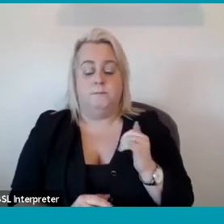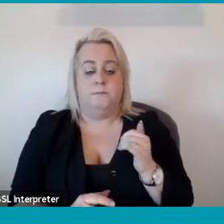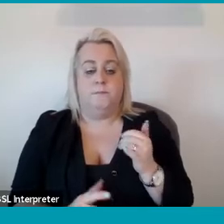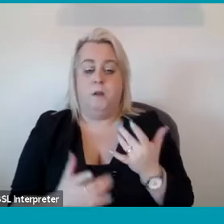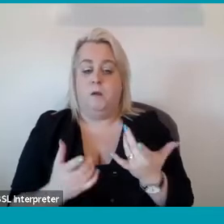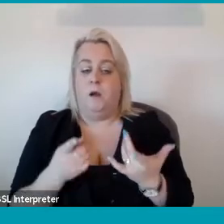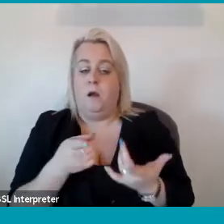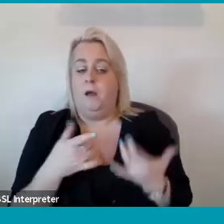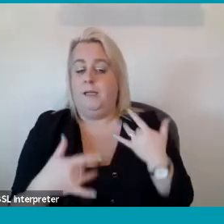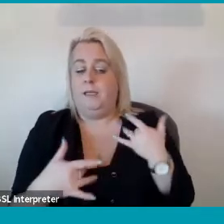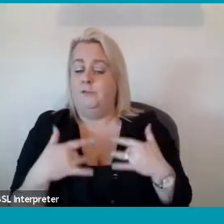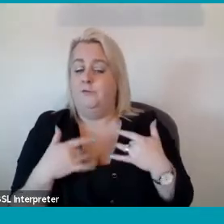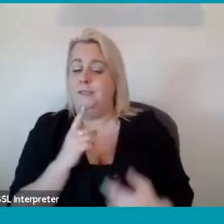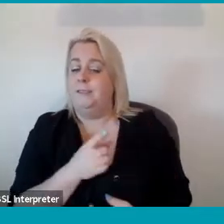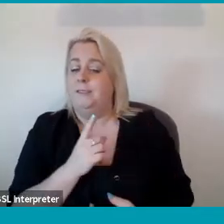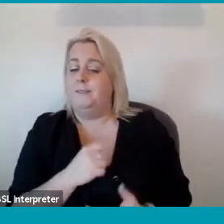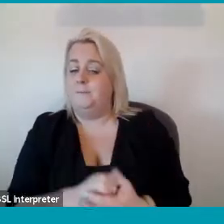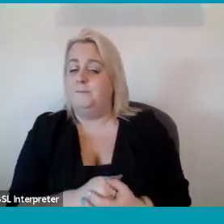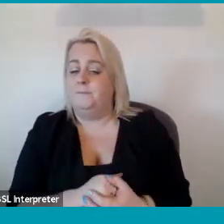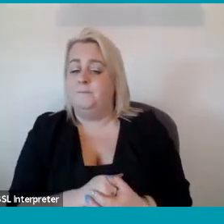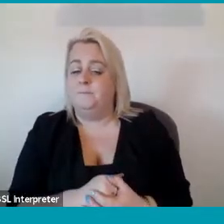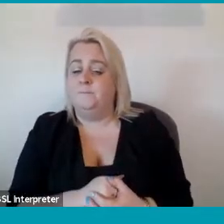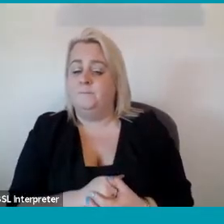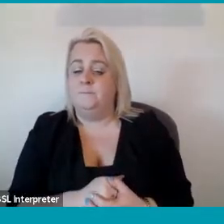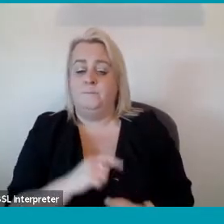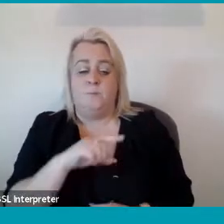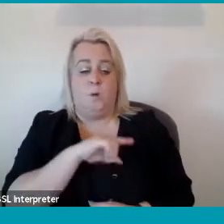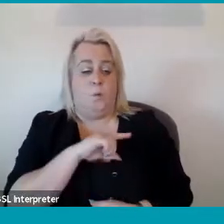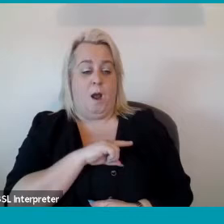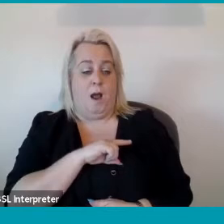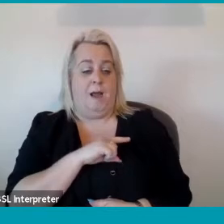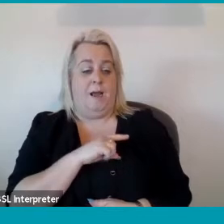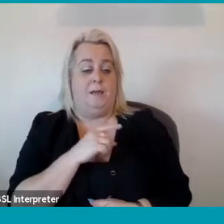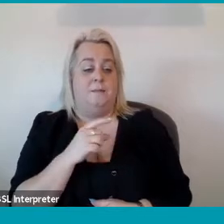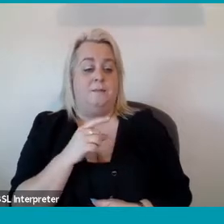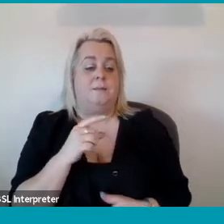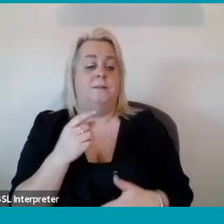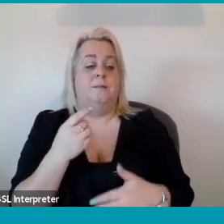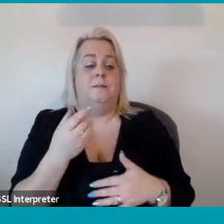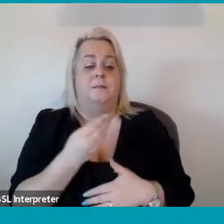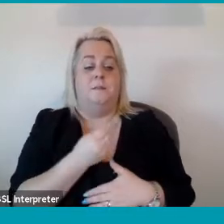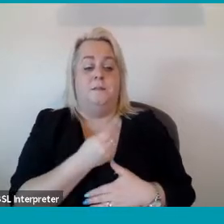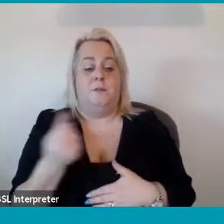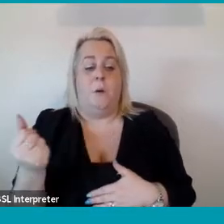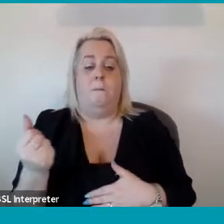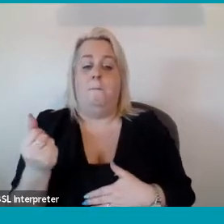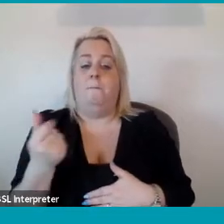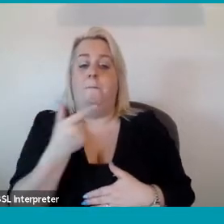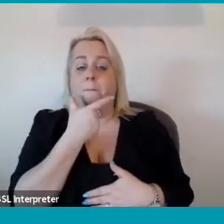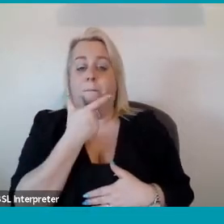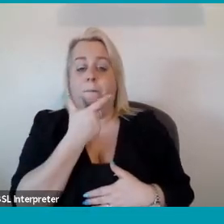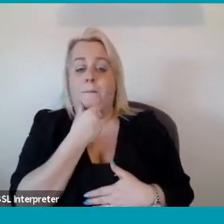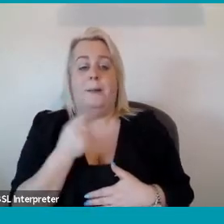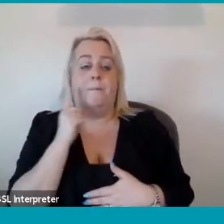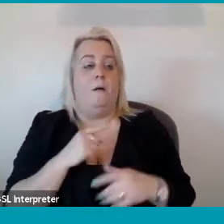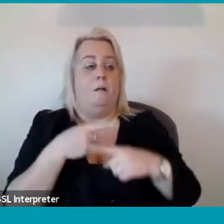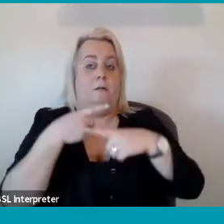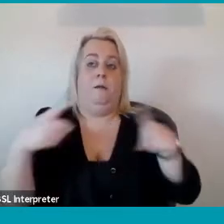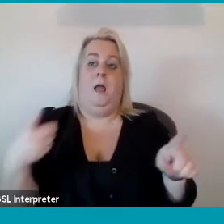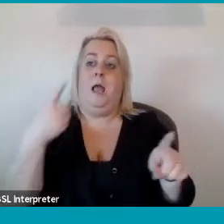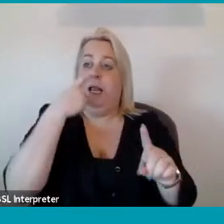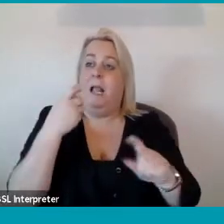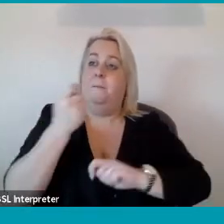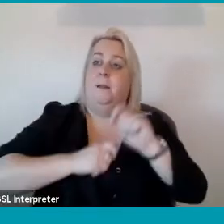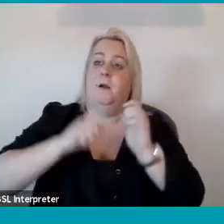because sometimes disabled people can become disabled overnight. So we have a member of our team